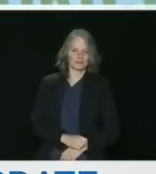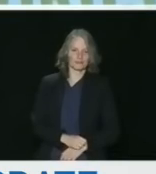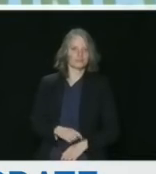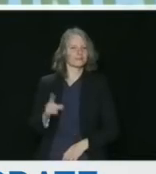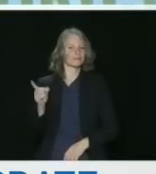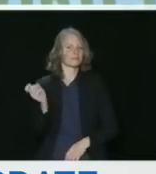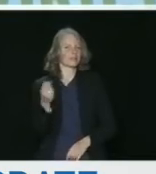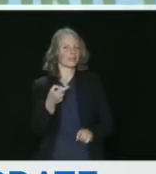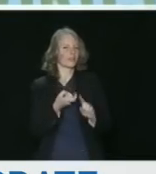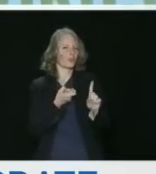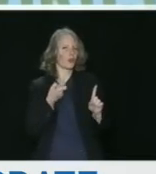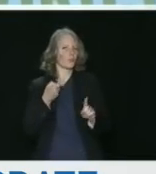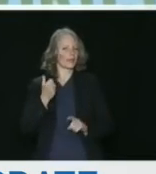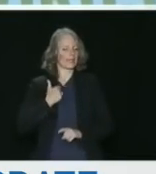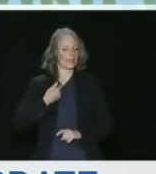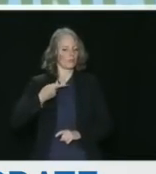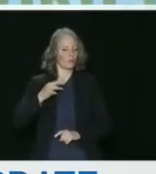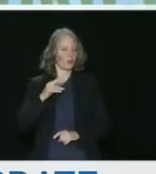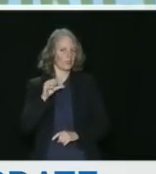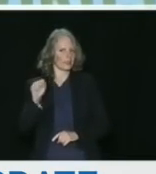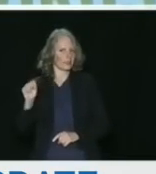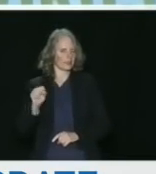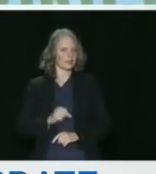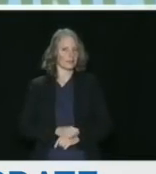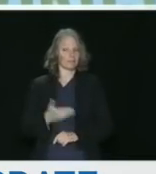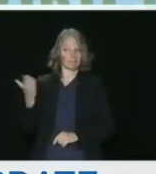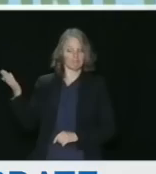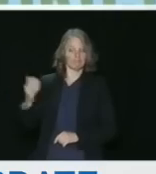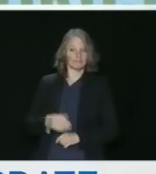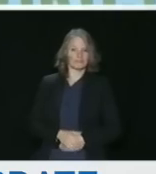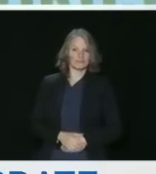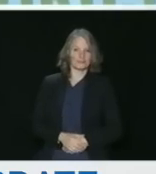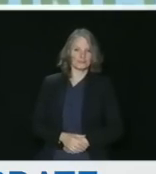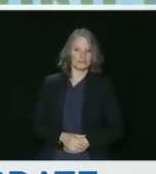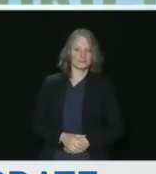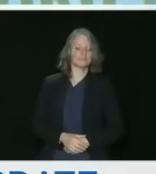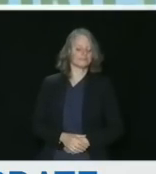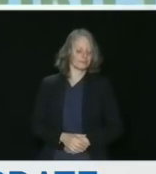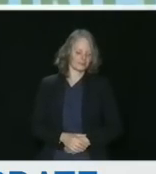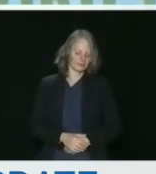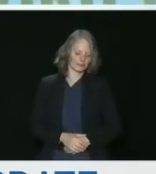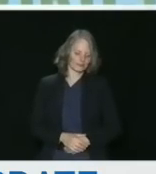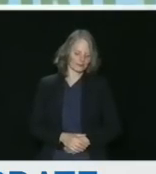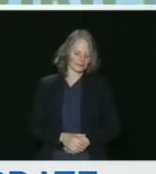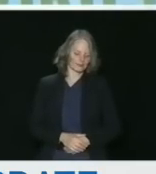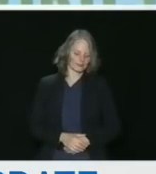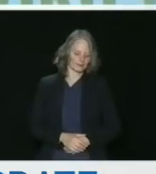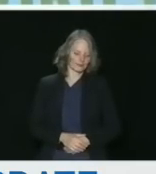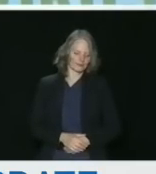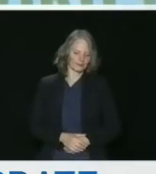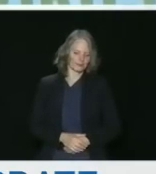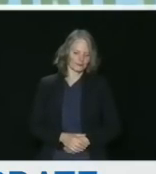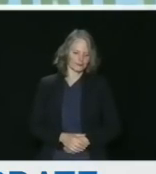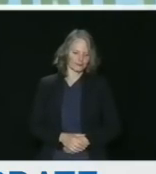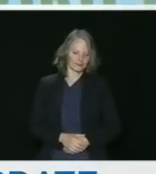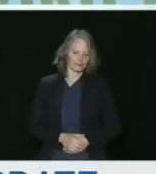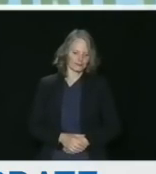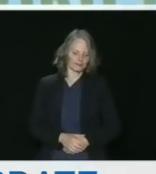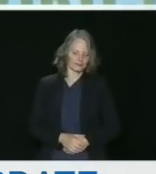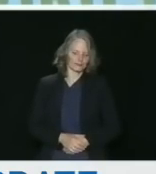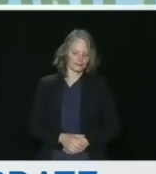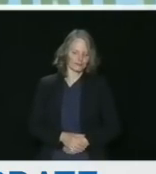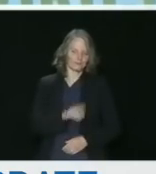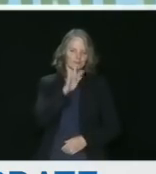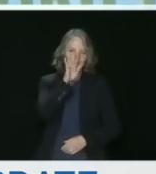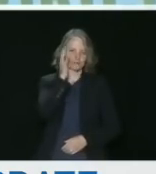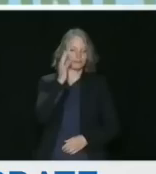Catherine Lévesque from the Canadian Press. The floor is yours. Yes, hello to both of you. I would like to come